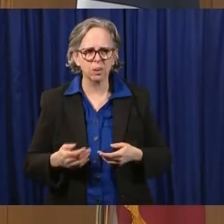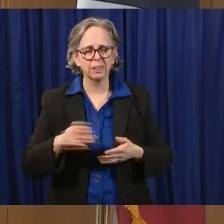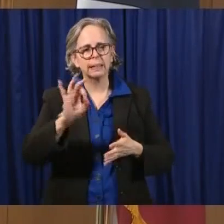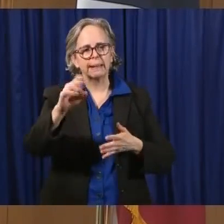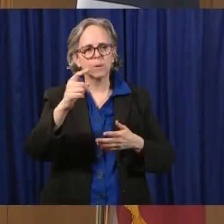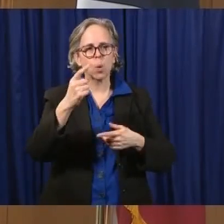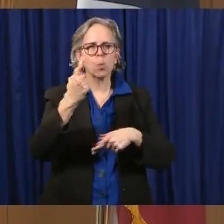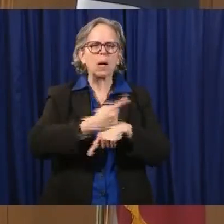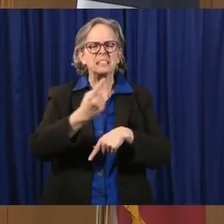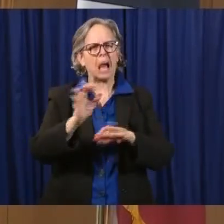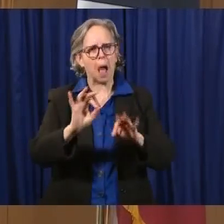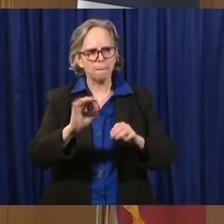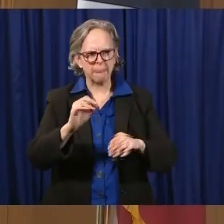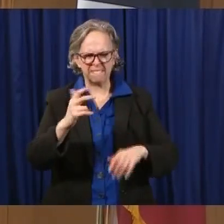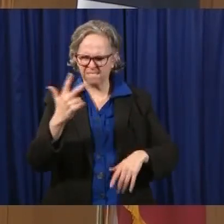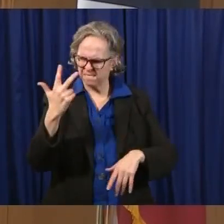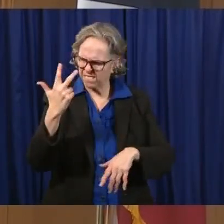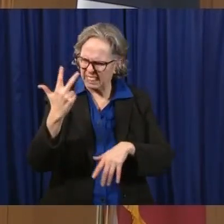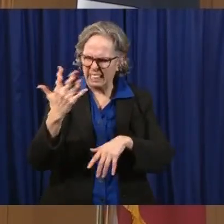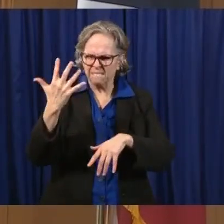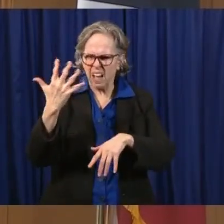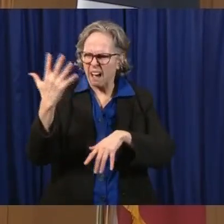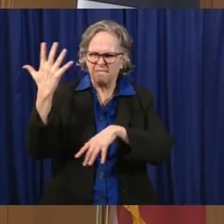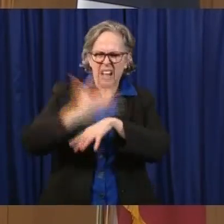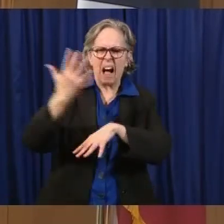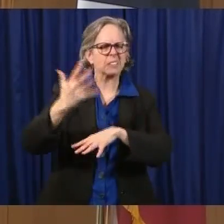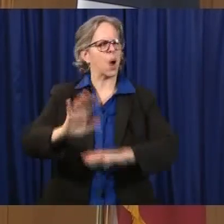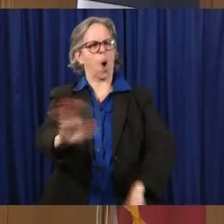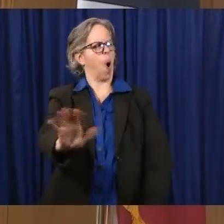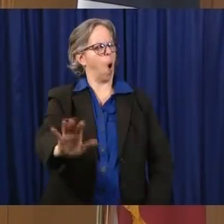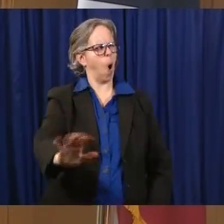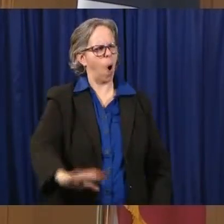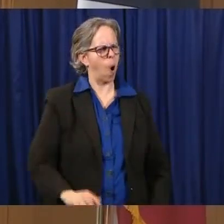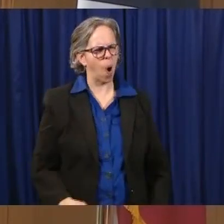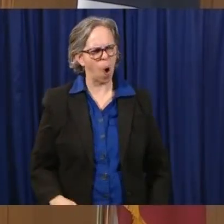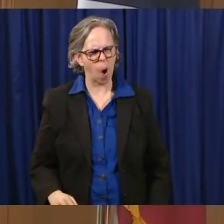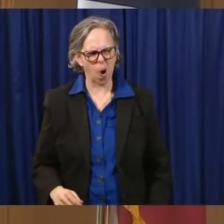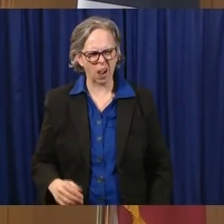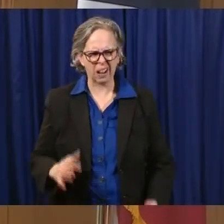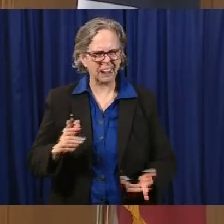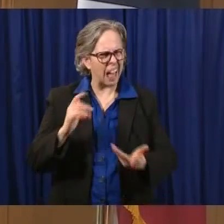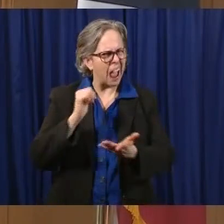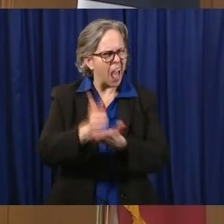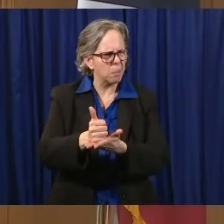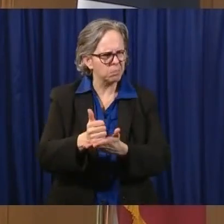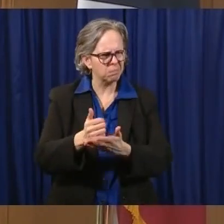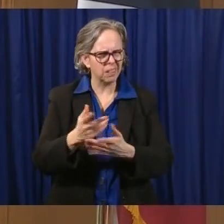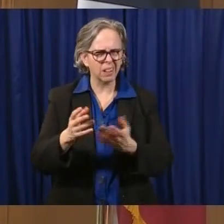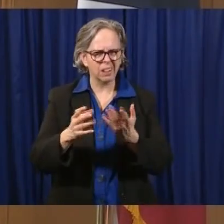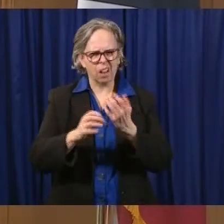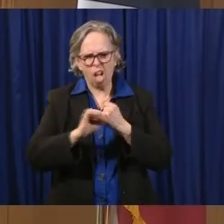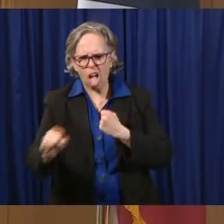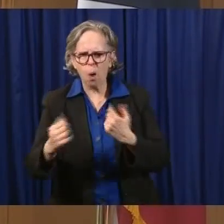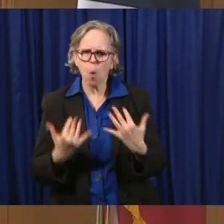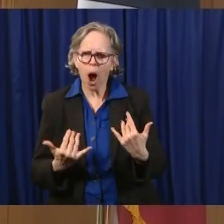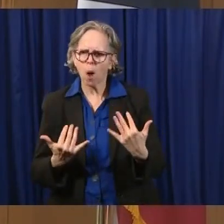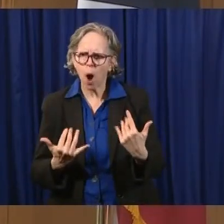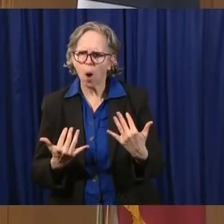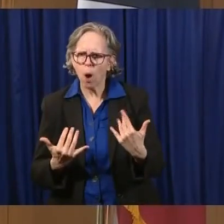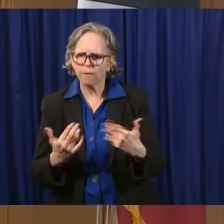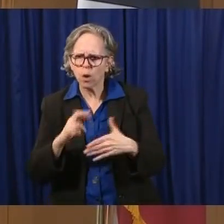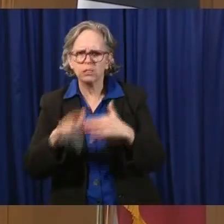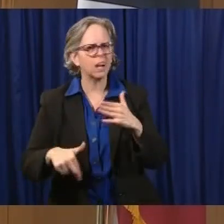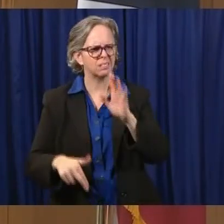thing. If it's 5 days, that's something else, and that's not helpful to anybody if there's that delay. Thank